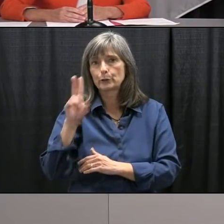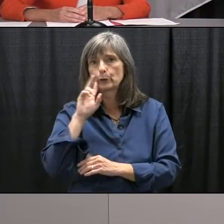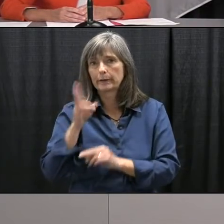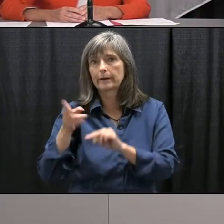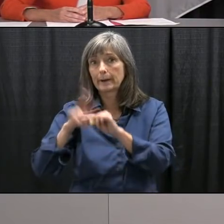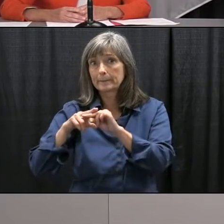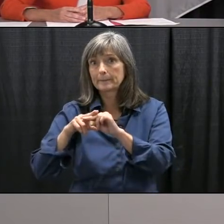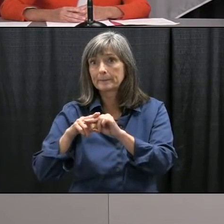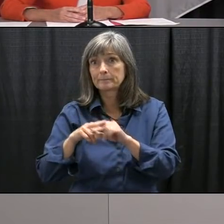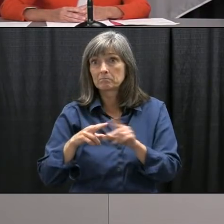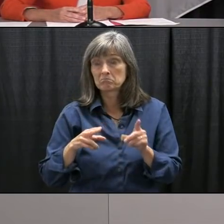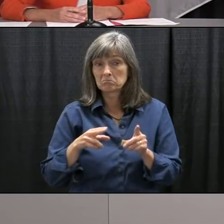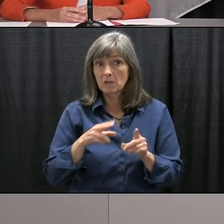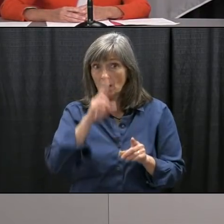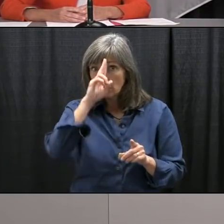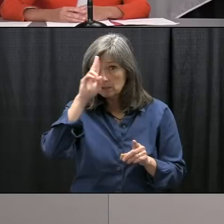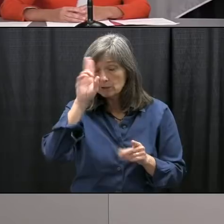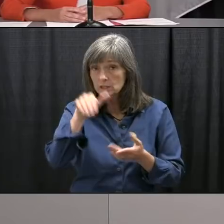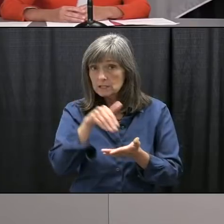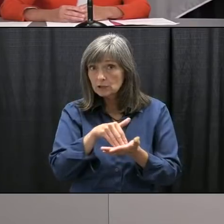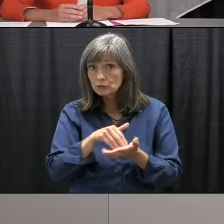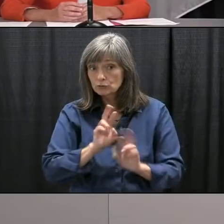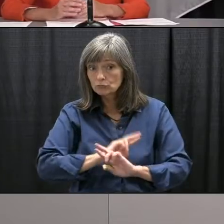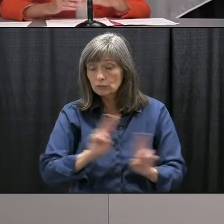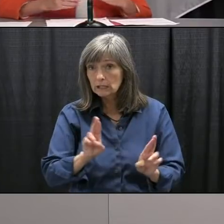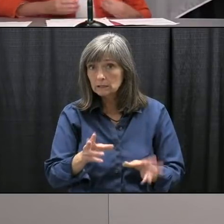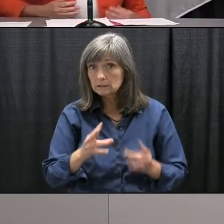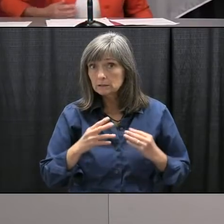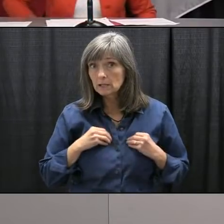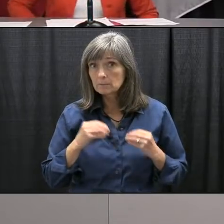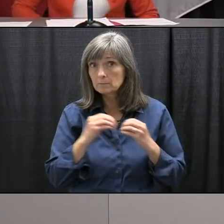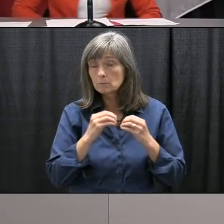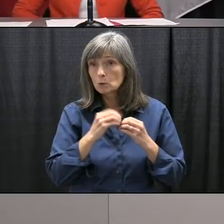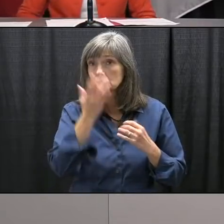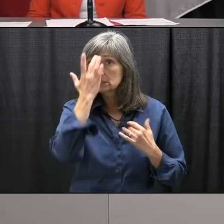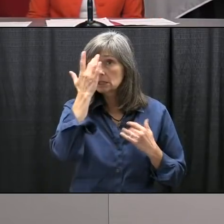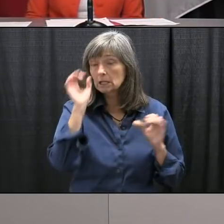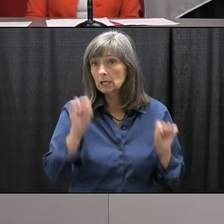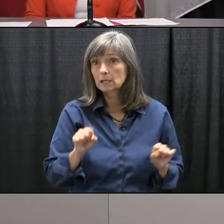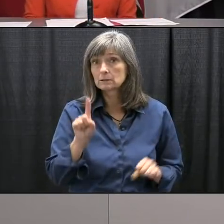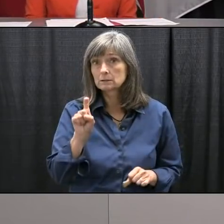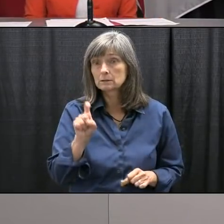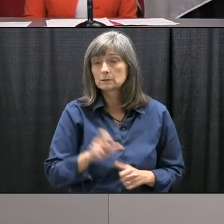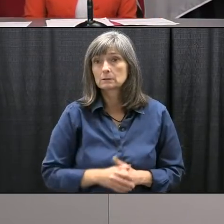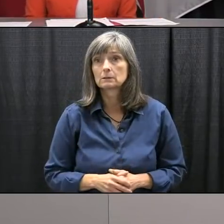hospital capacity is there right now in the province and specifically in Central Health?